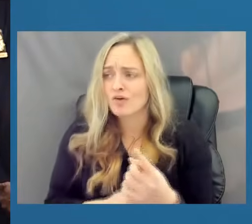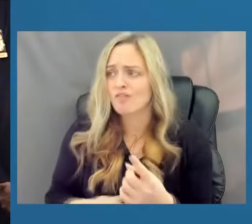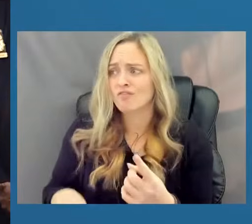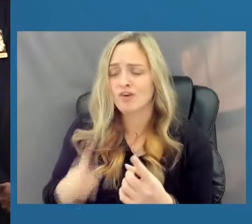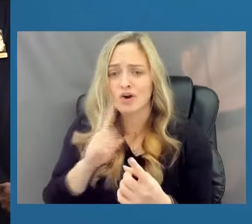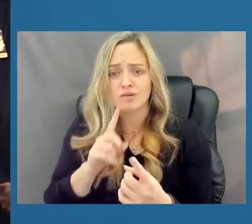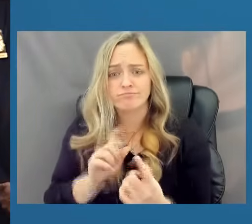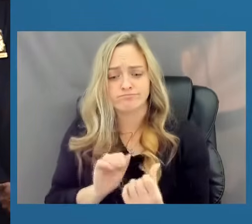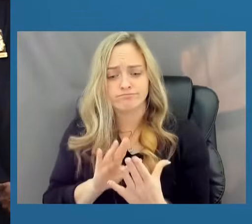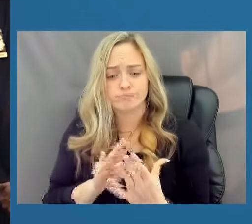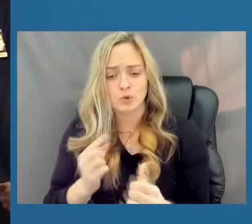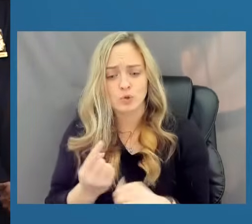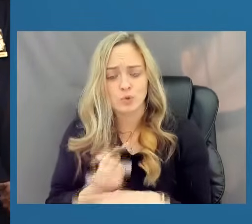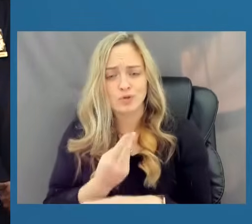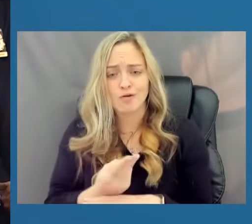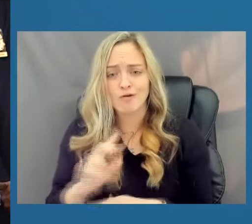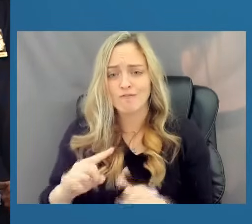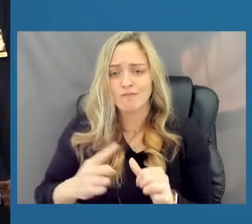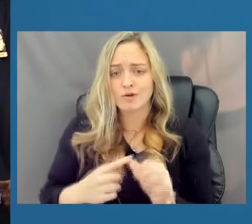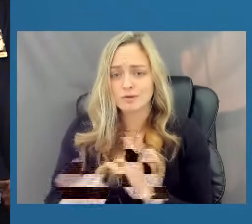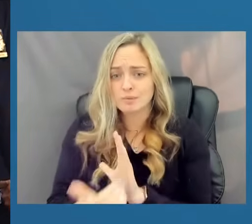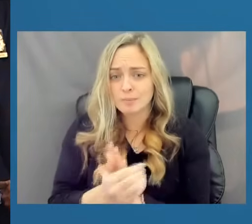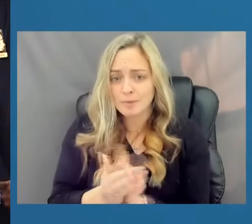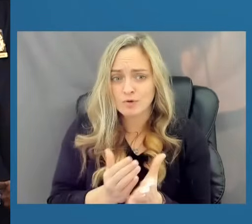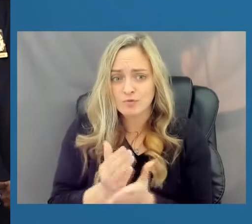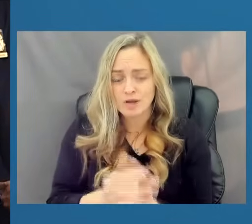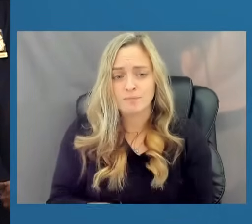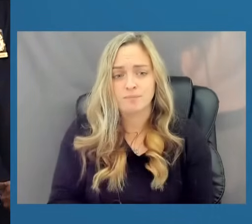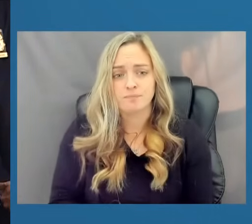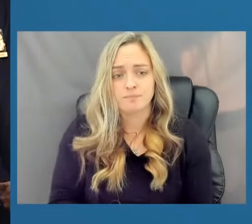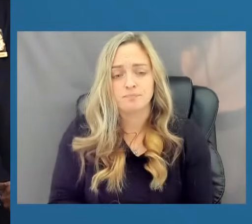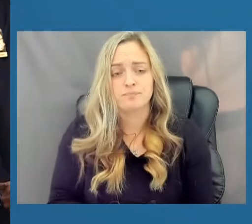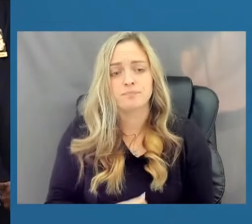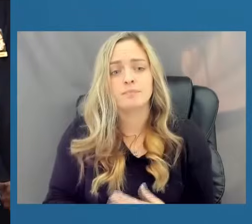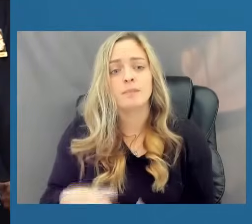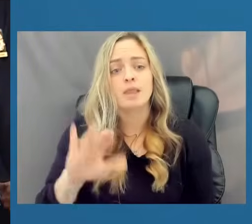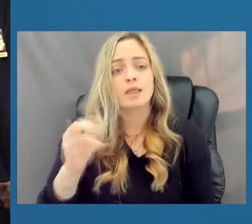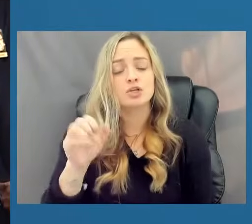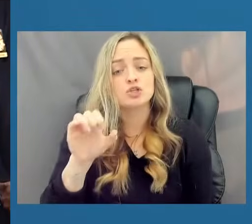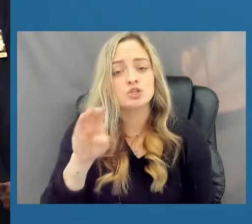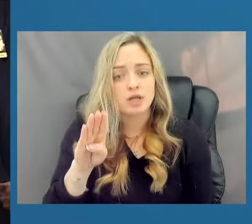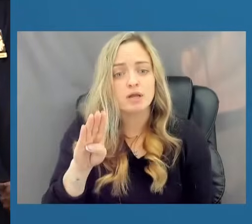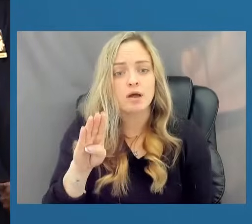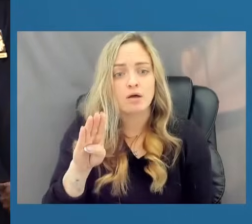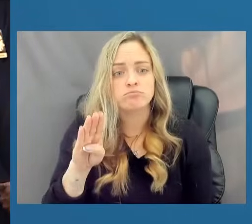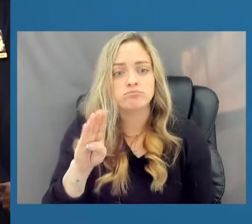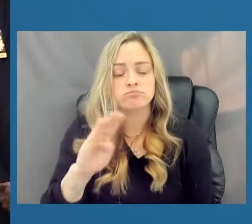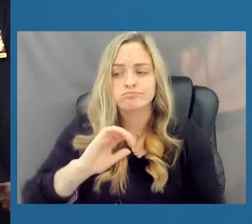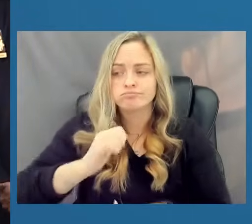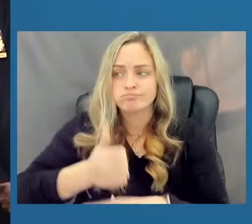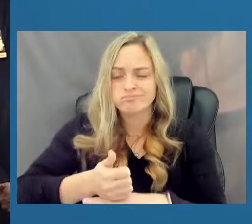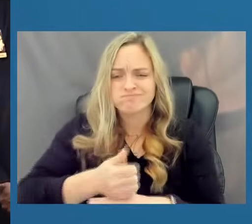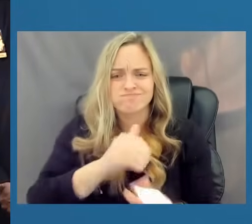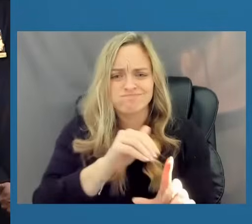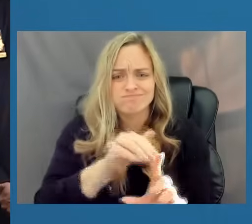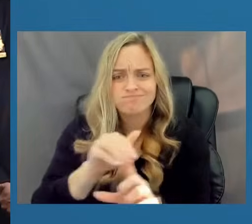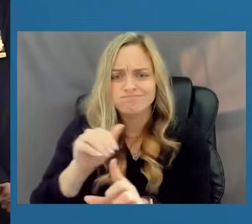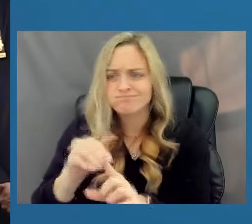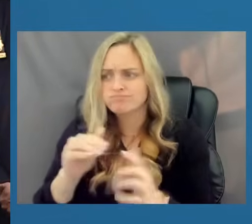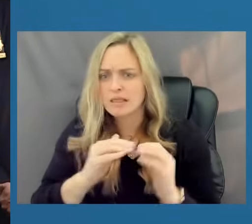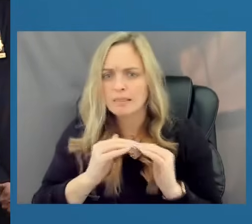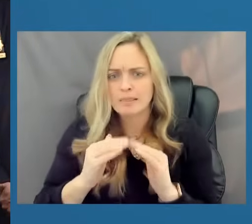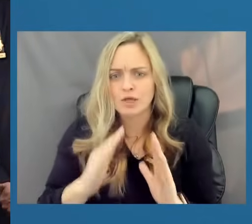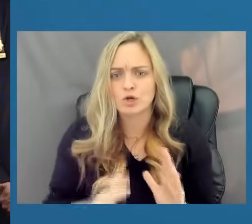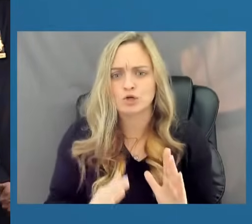Amendment rights. And yesterday, Minneapolis Mayor Jacob Frey implored fellow leaders around the country to speak